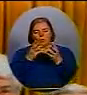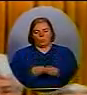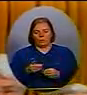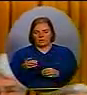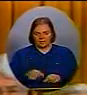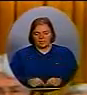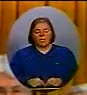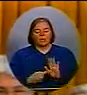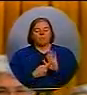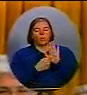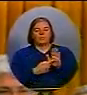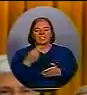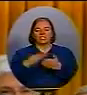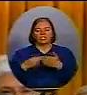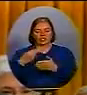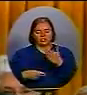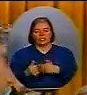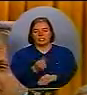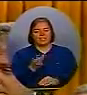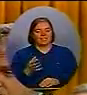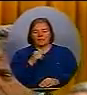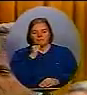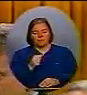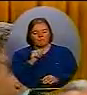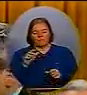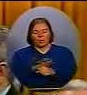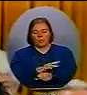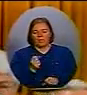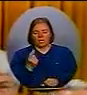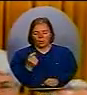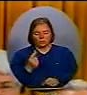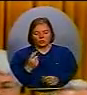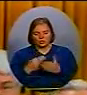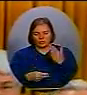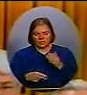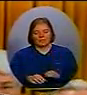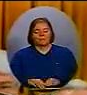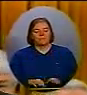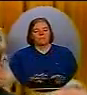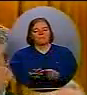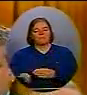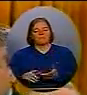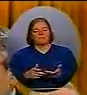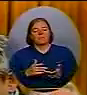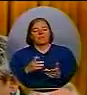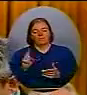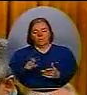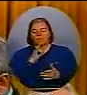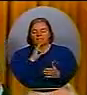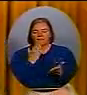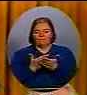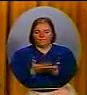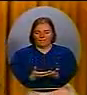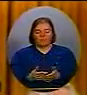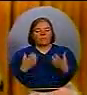So enough with the fantasy fictions. How about the facts? We know the fact is the commission is investigating 3 key meetings with Senator Usakos, meetings with